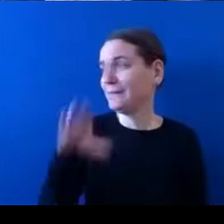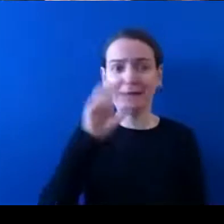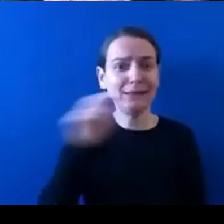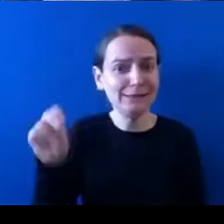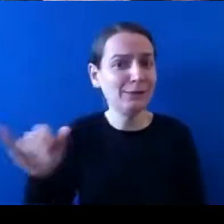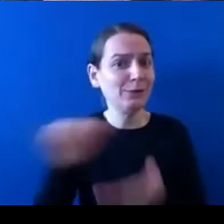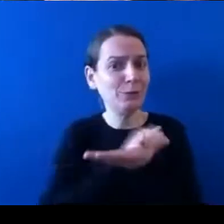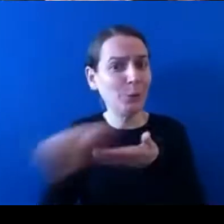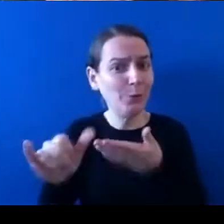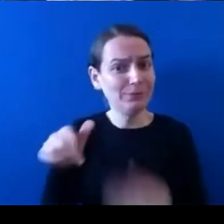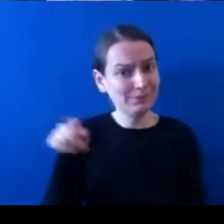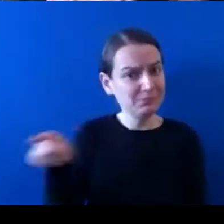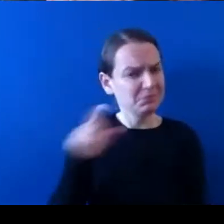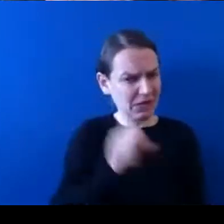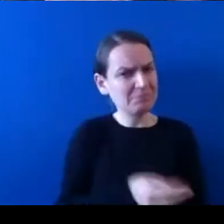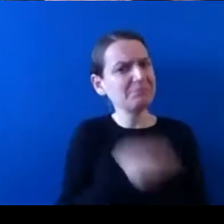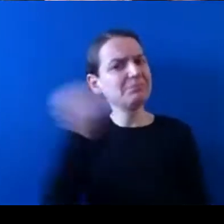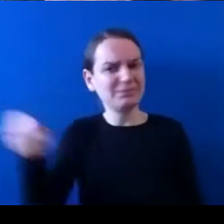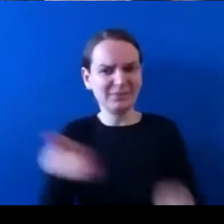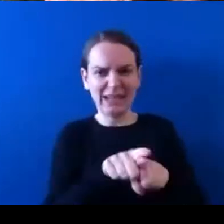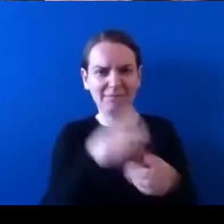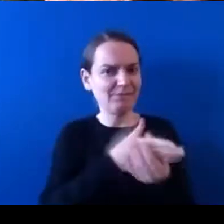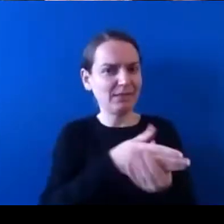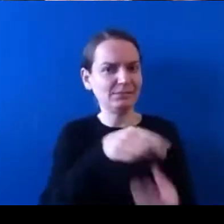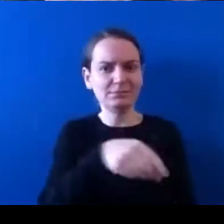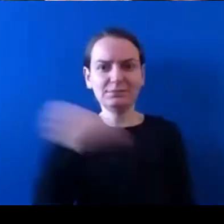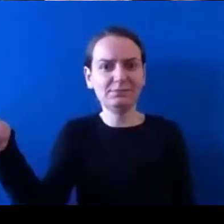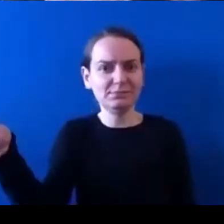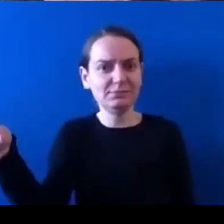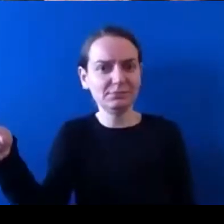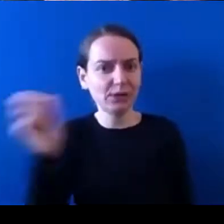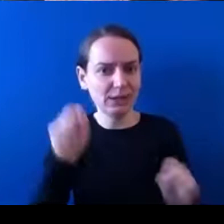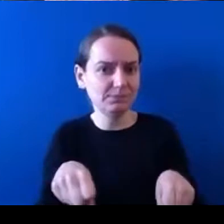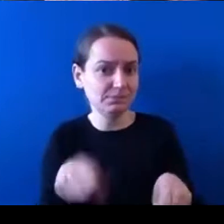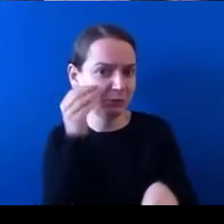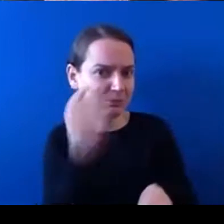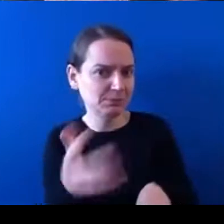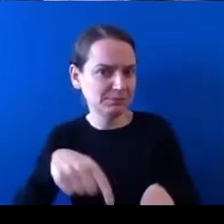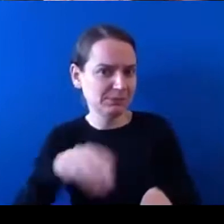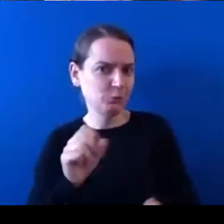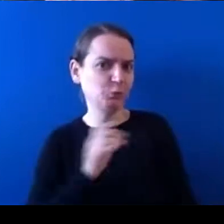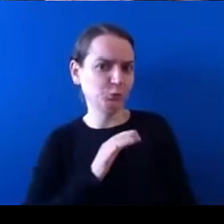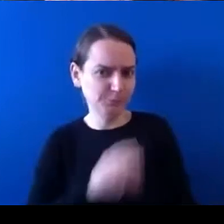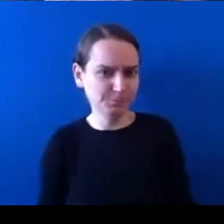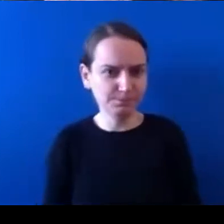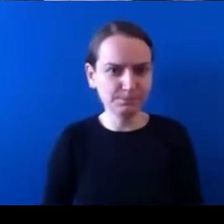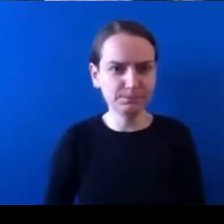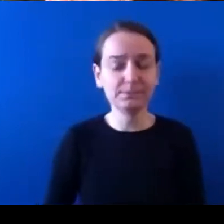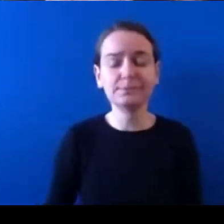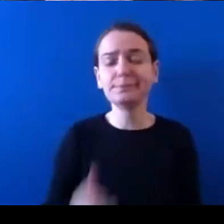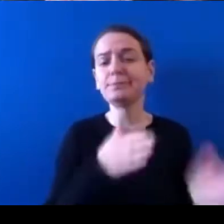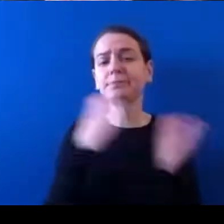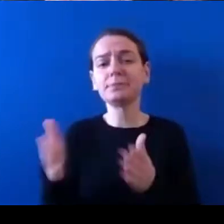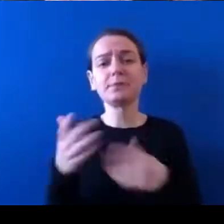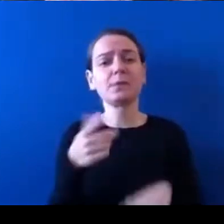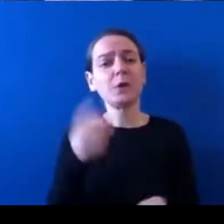You might want to consider getting a passport to have a second form of identification if you need it. You will need